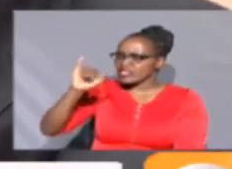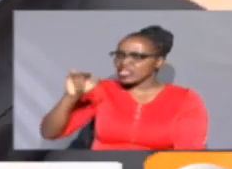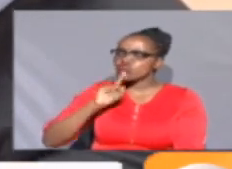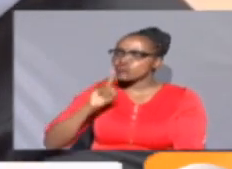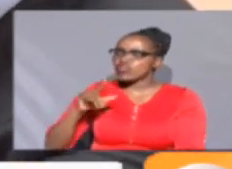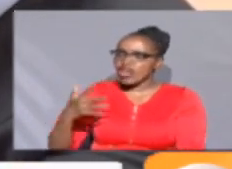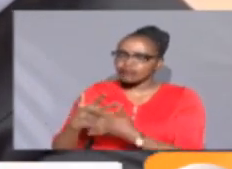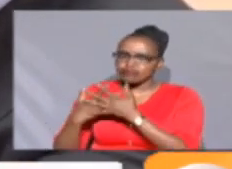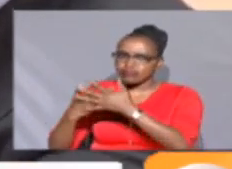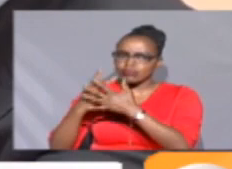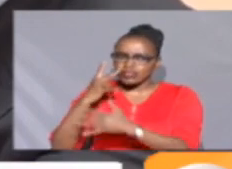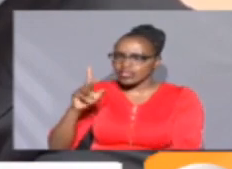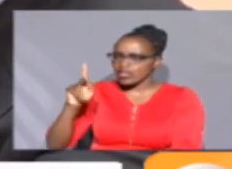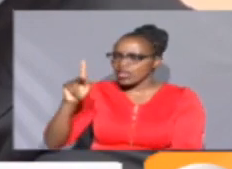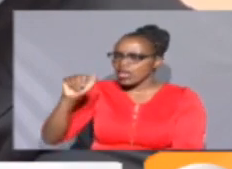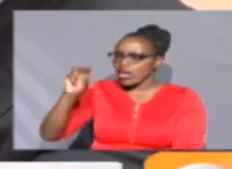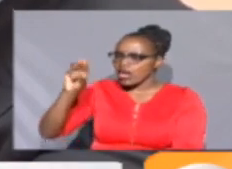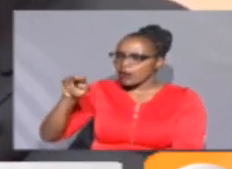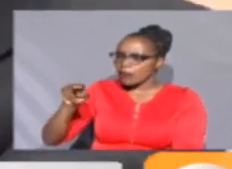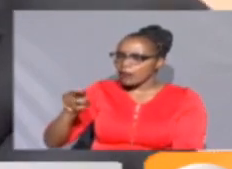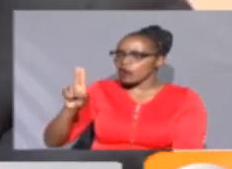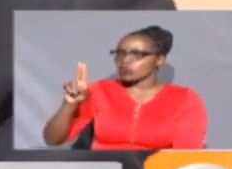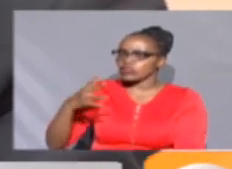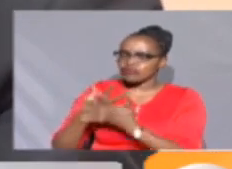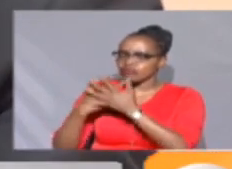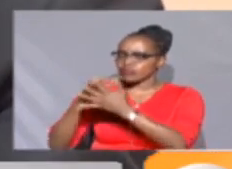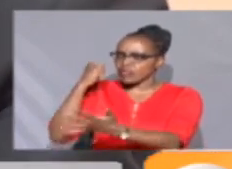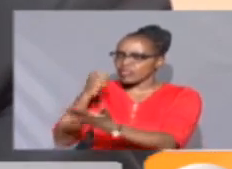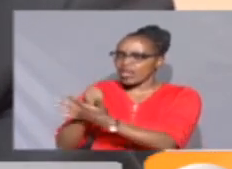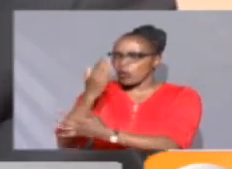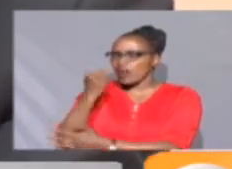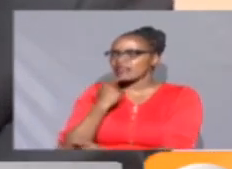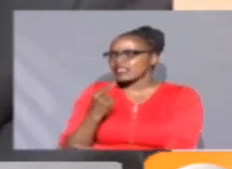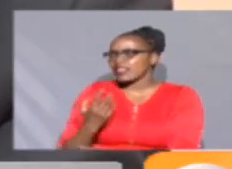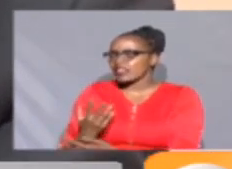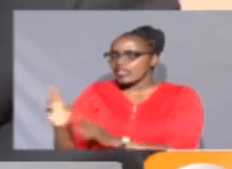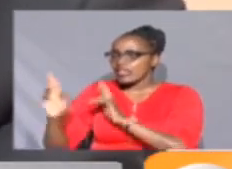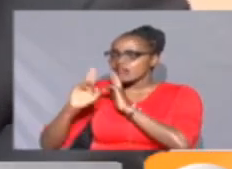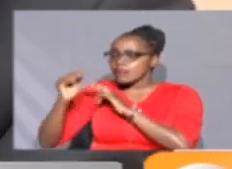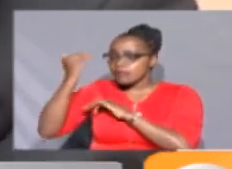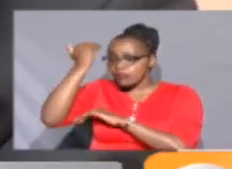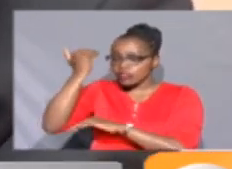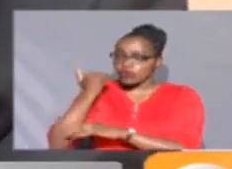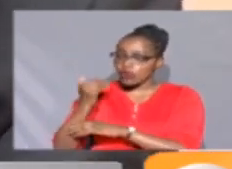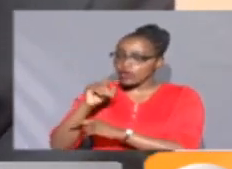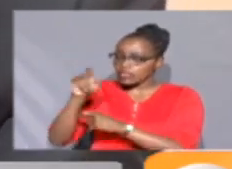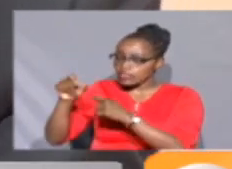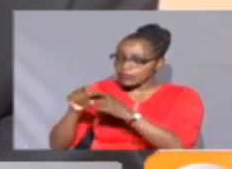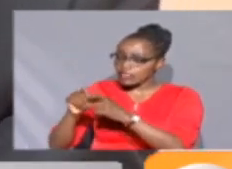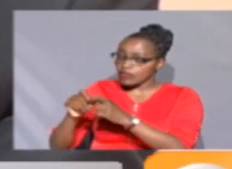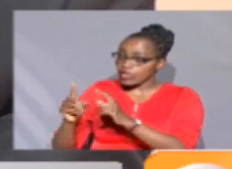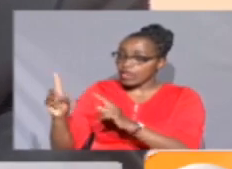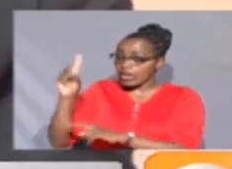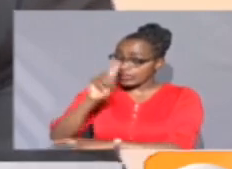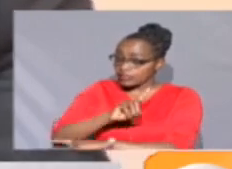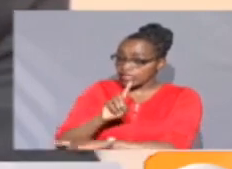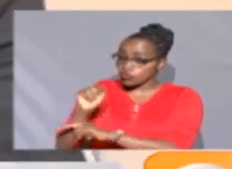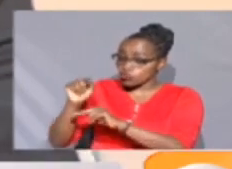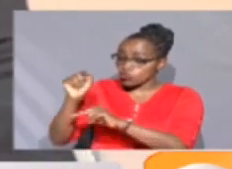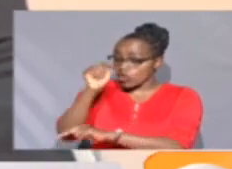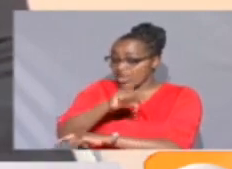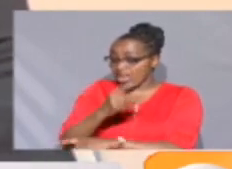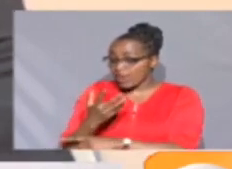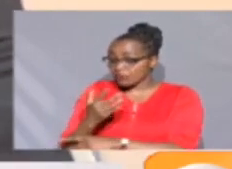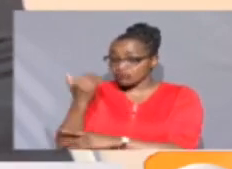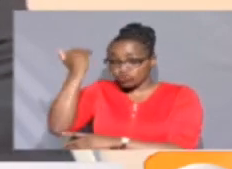arrested in the way I saw Kamau Thuge being arrested in the office? Why don't you tell them, report to court on such a day to take plea? Look